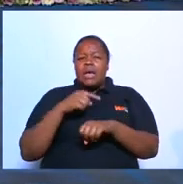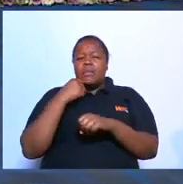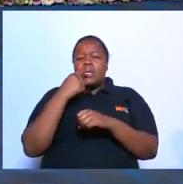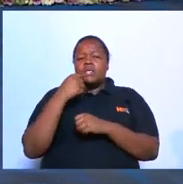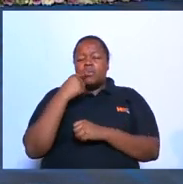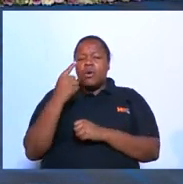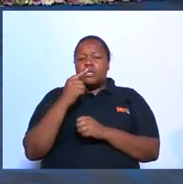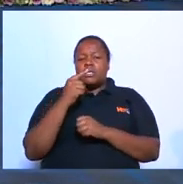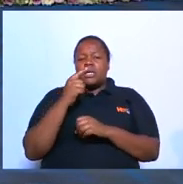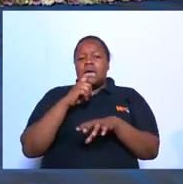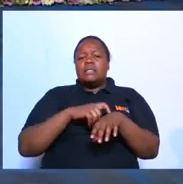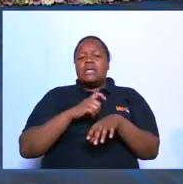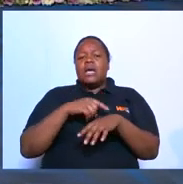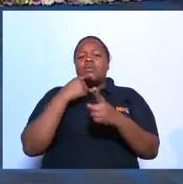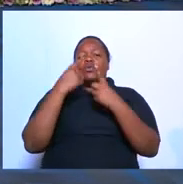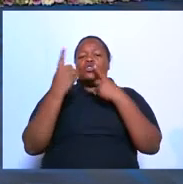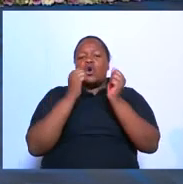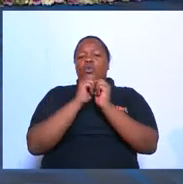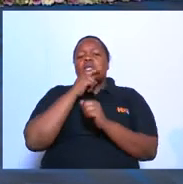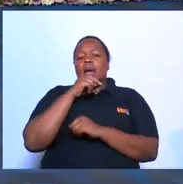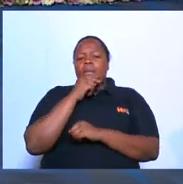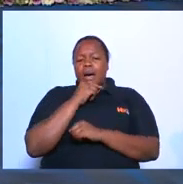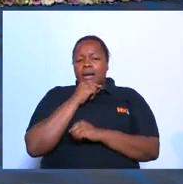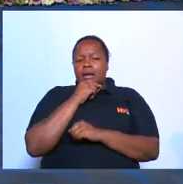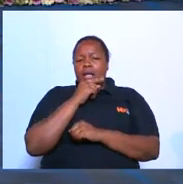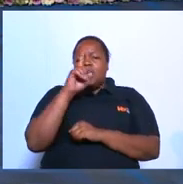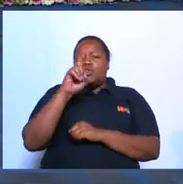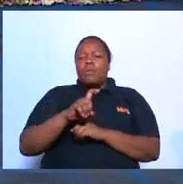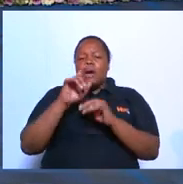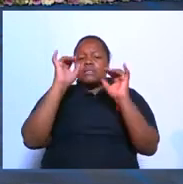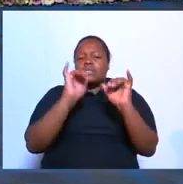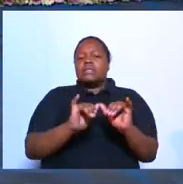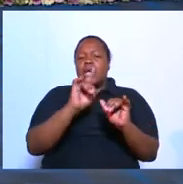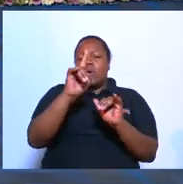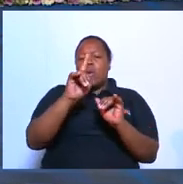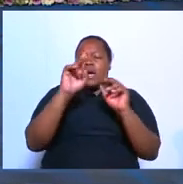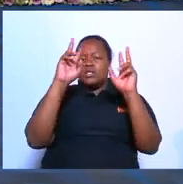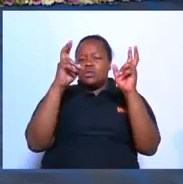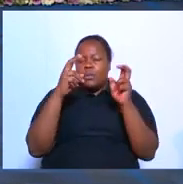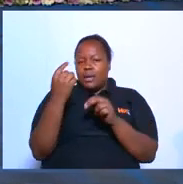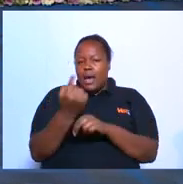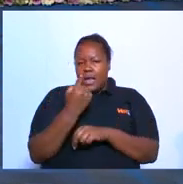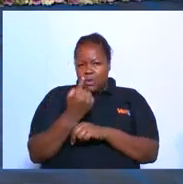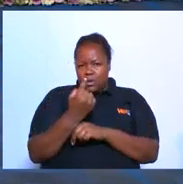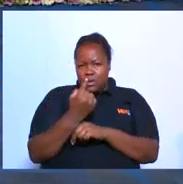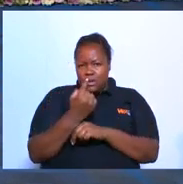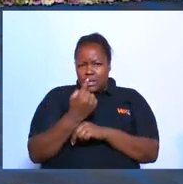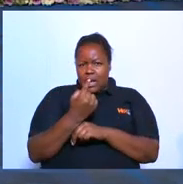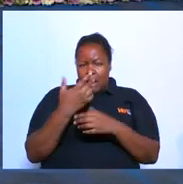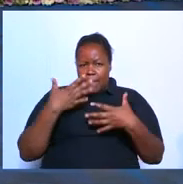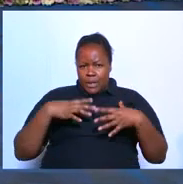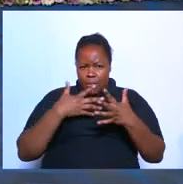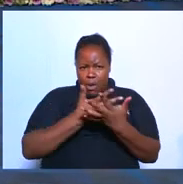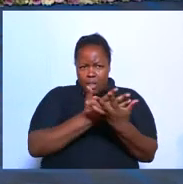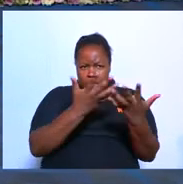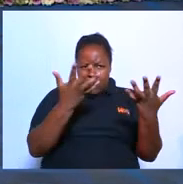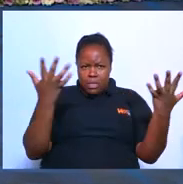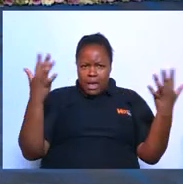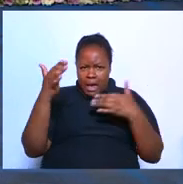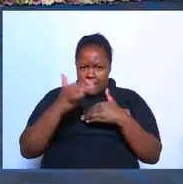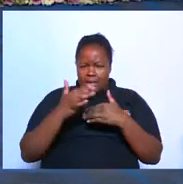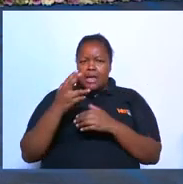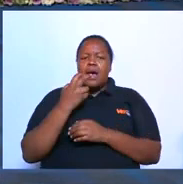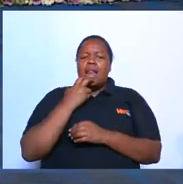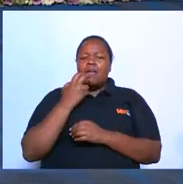about when you talk to a man sing out to one thing the congregation was about to